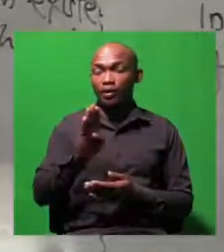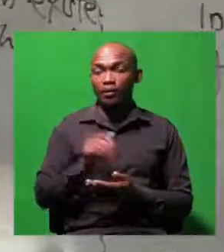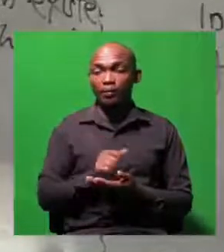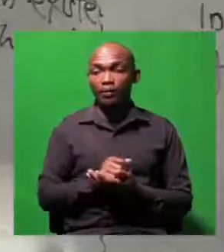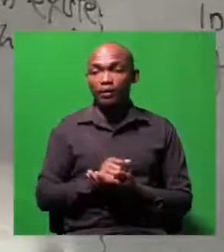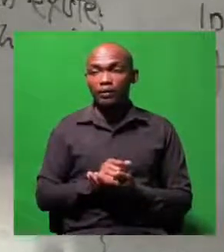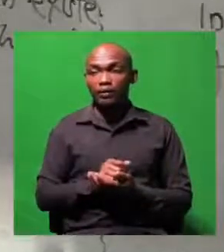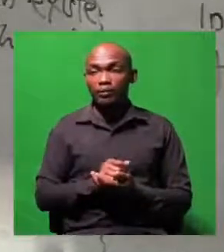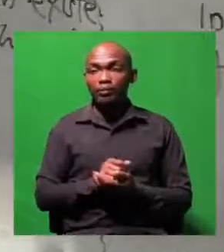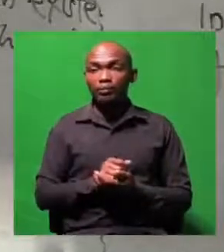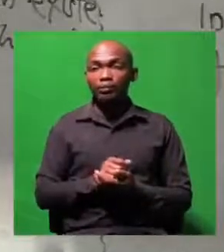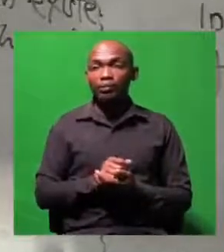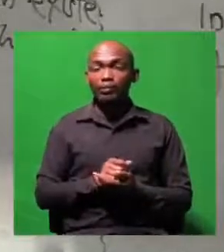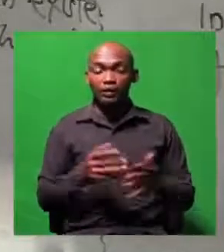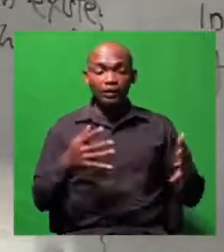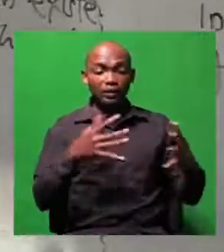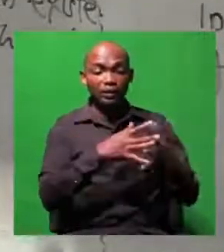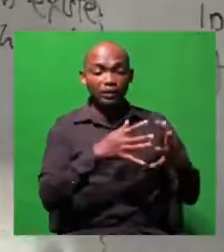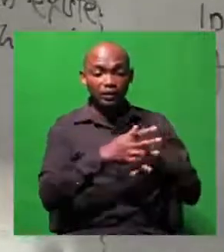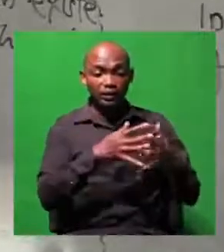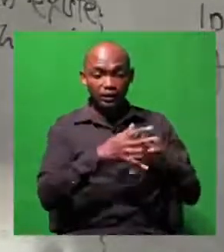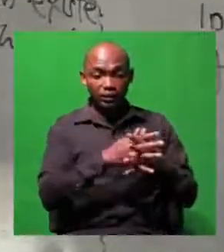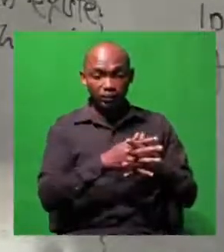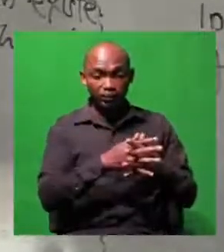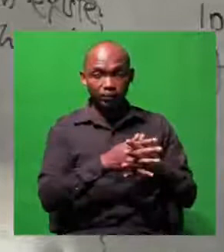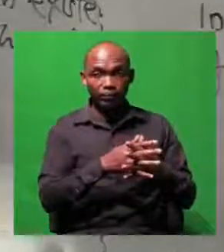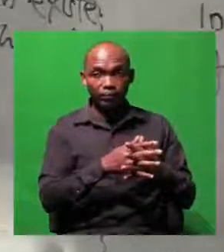a system